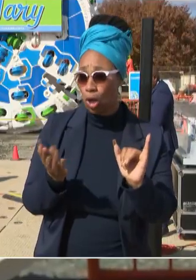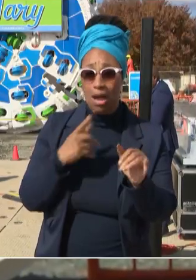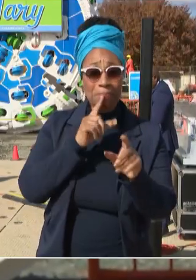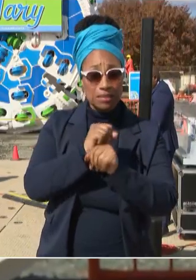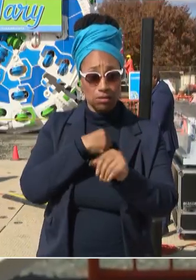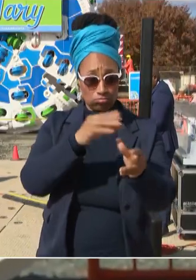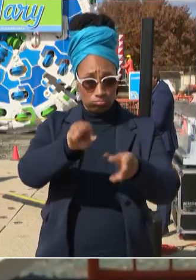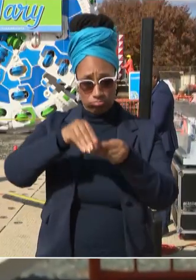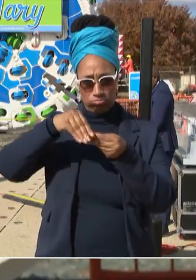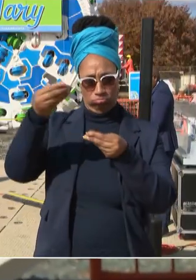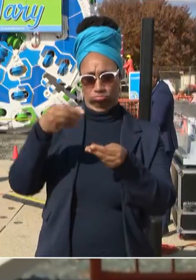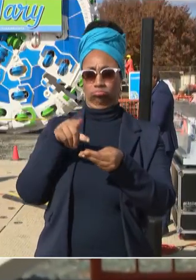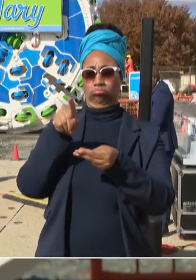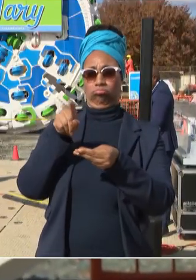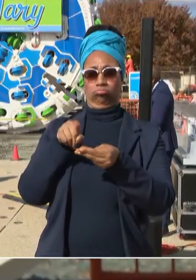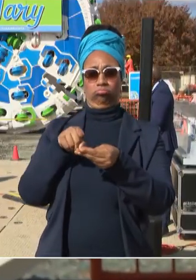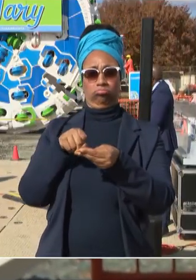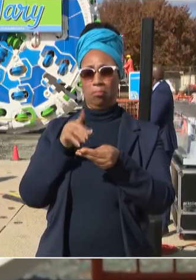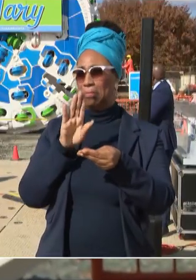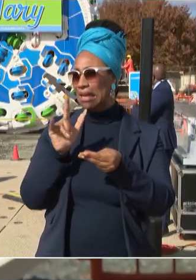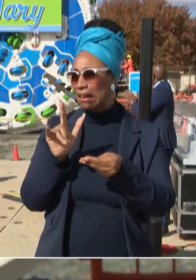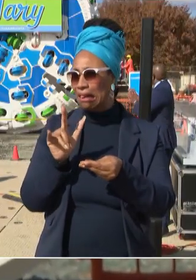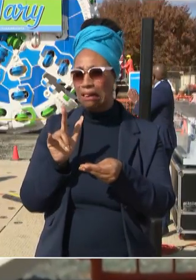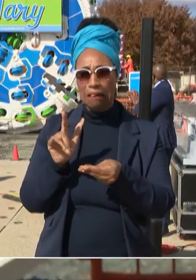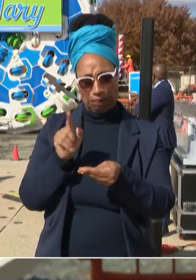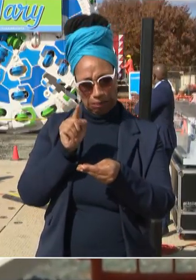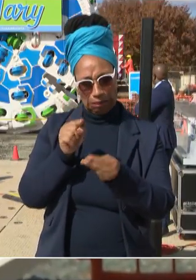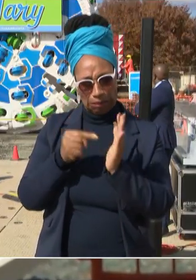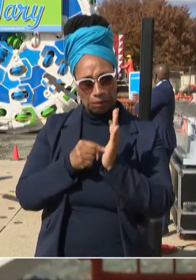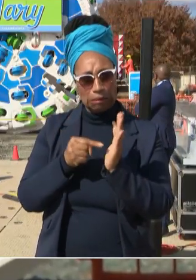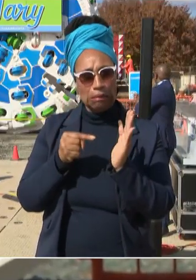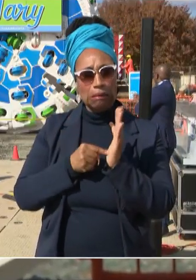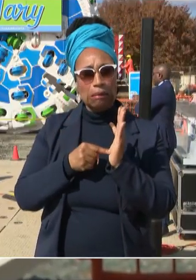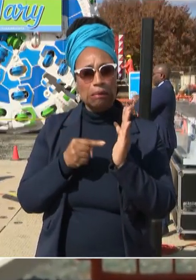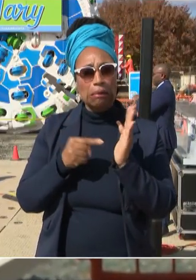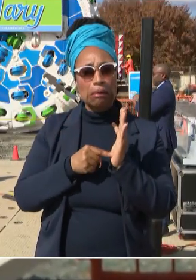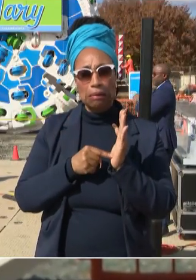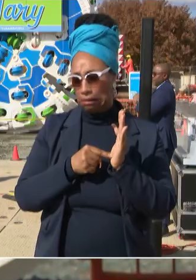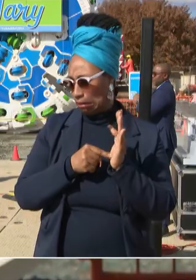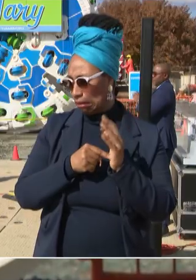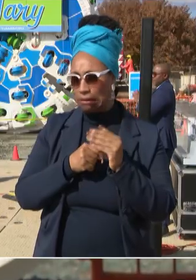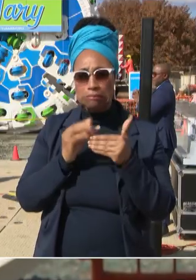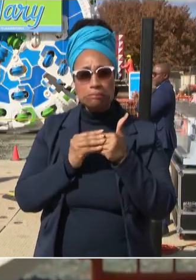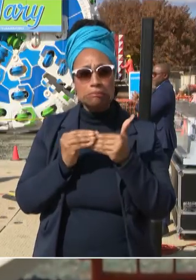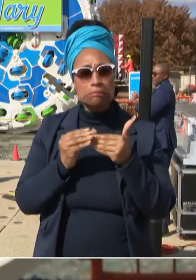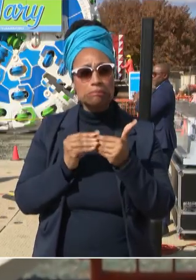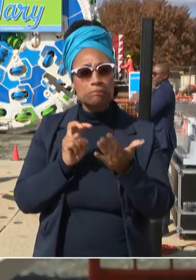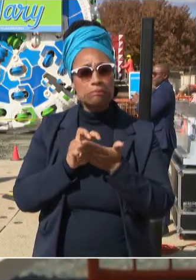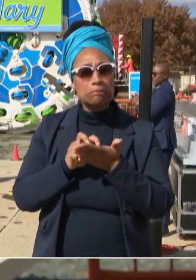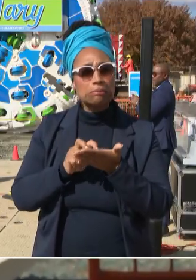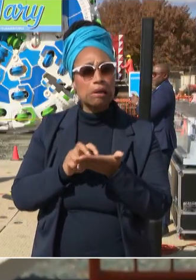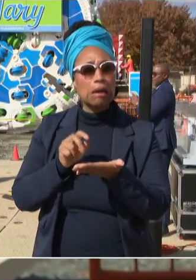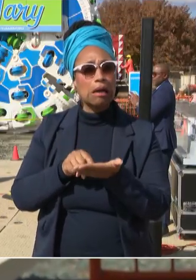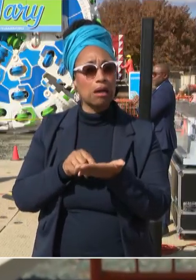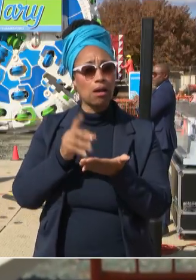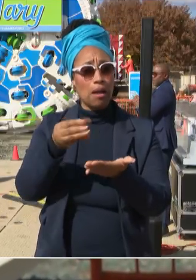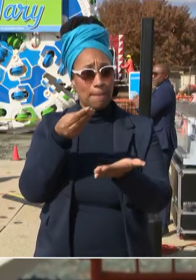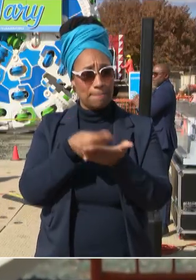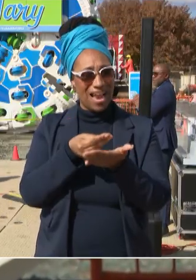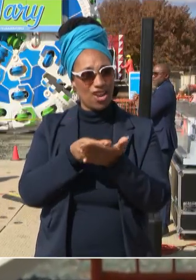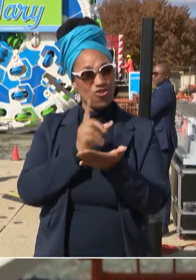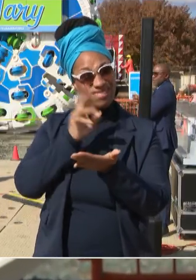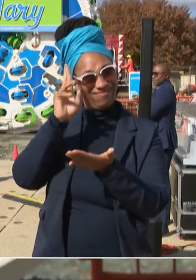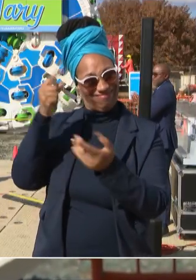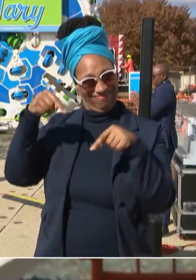And to build these big tunnels with this very sophisticated engineering